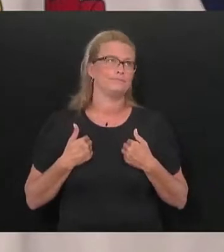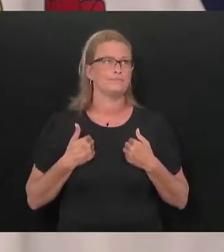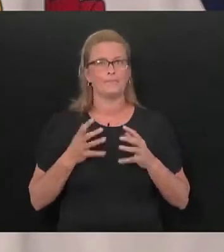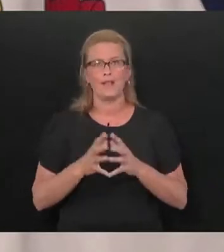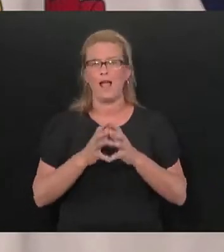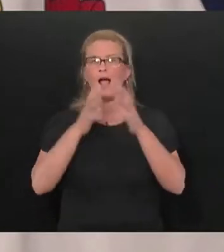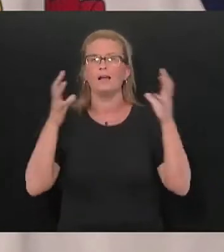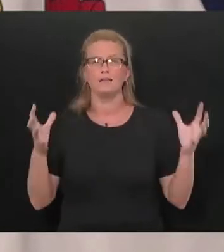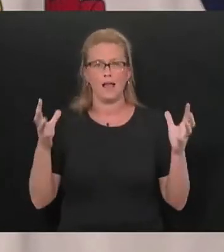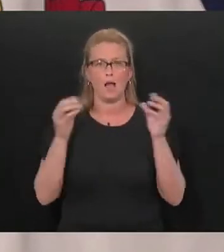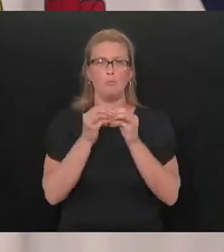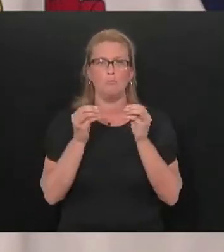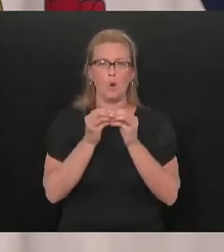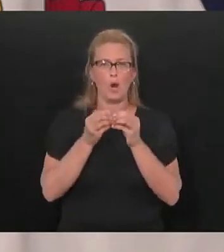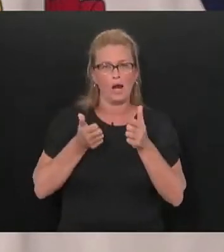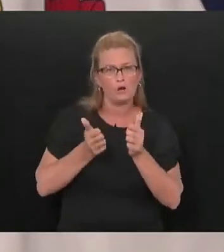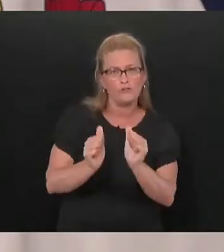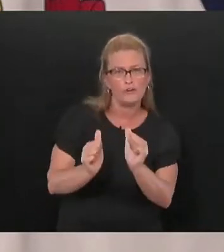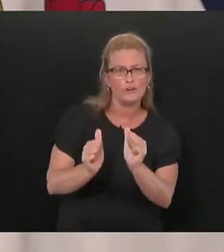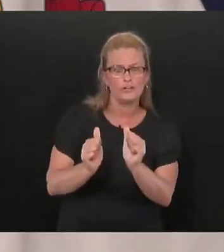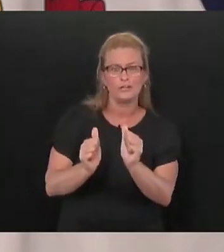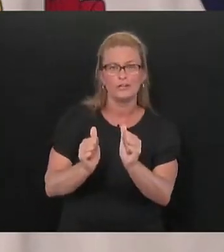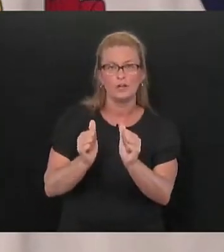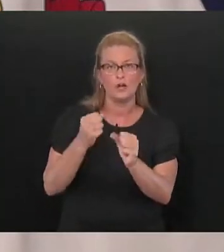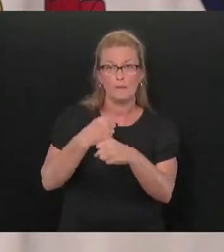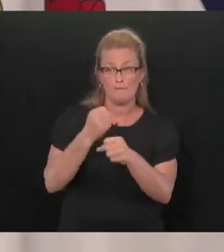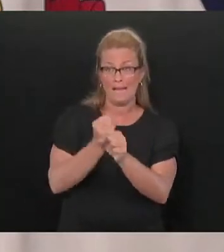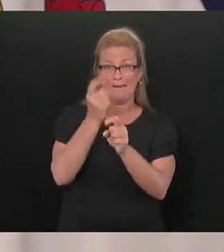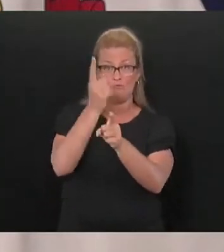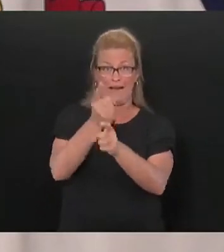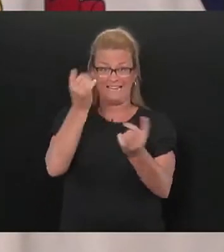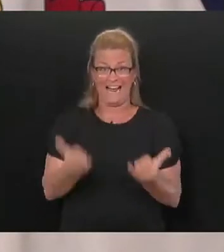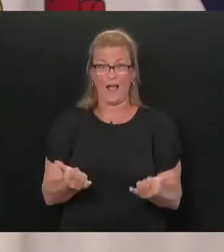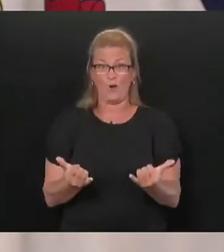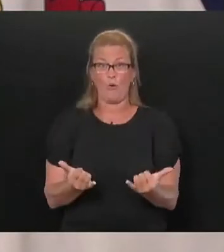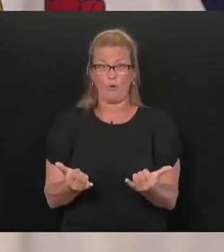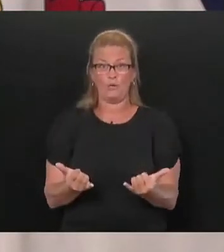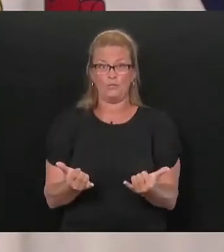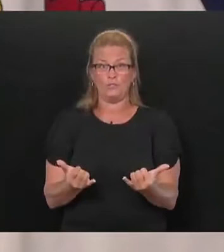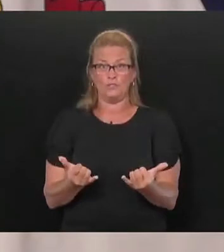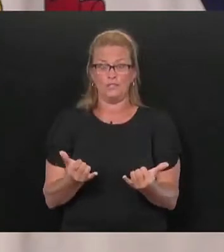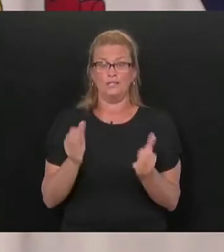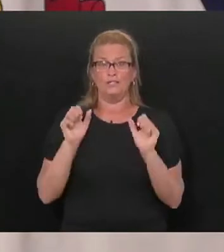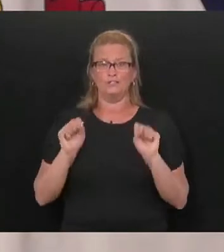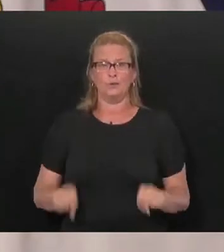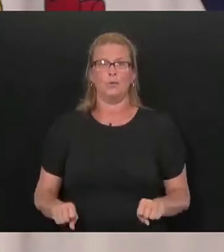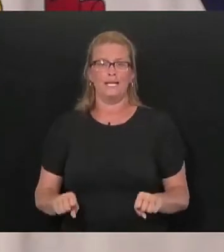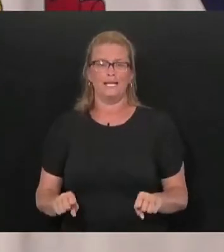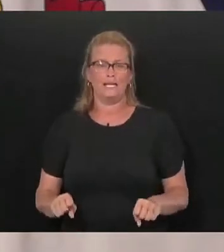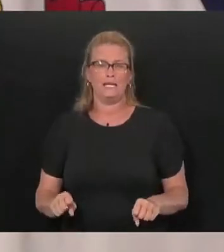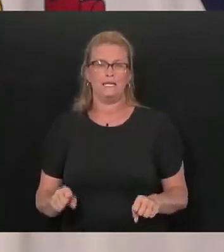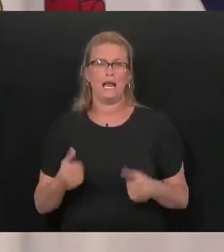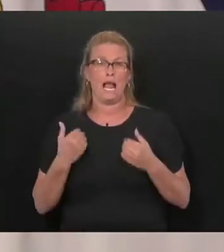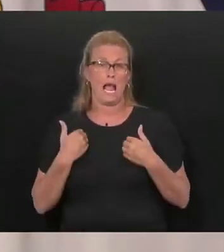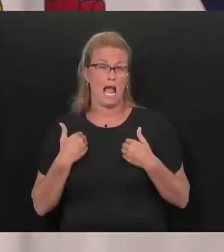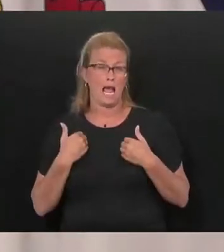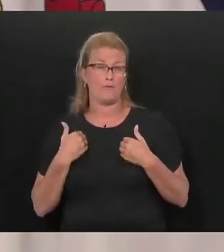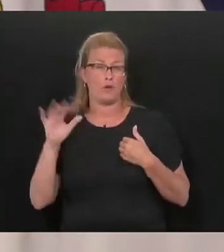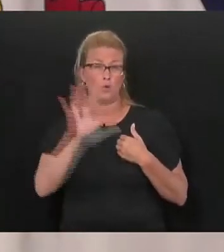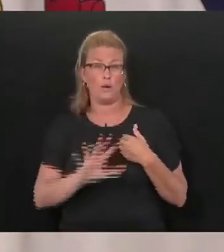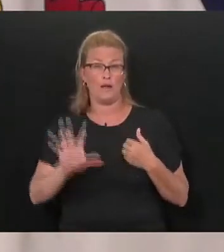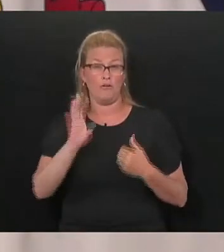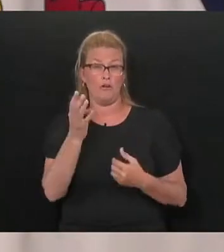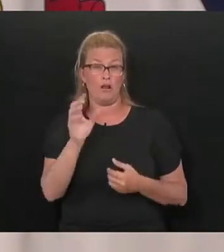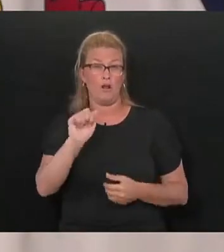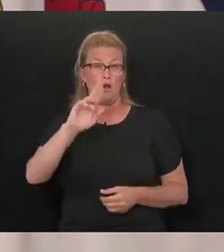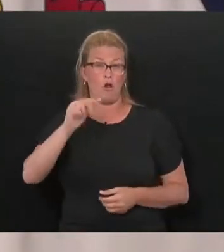more effort made right now so that we can bring to you somewhere around the 14th of August